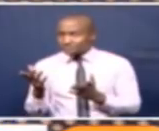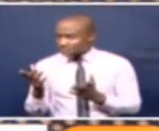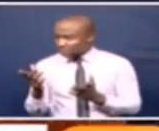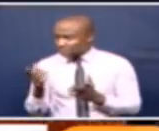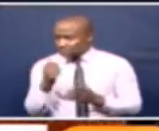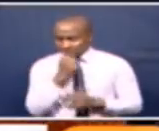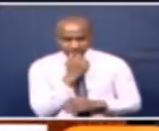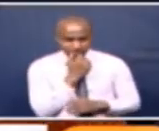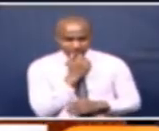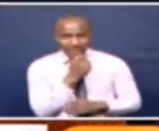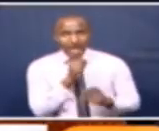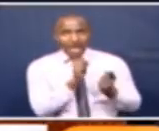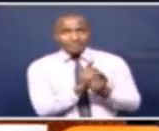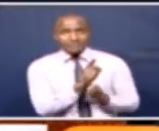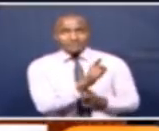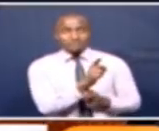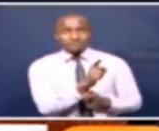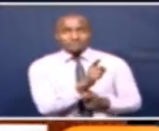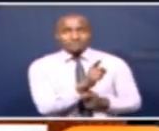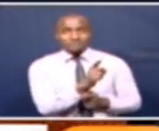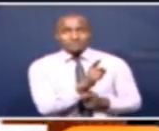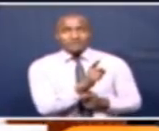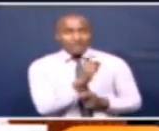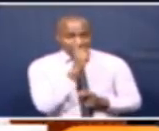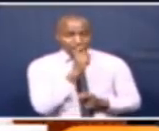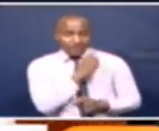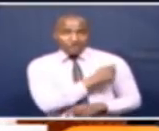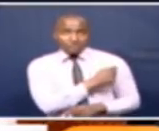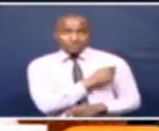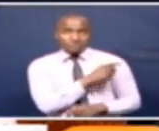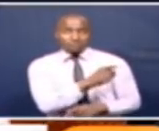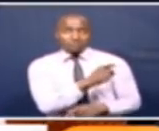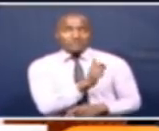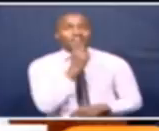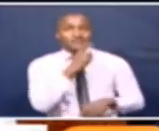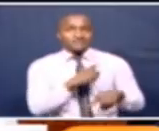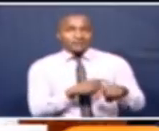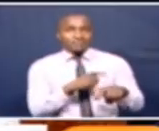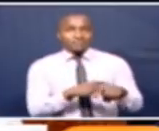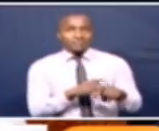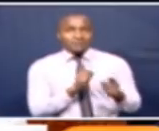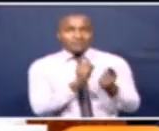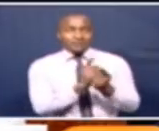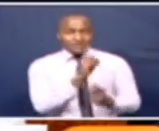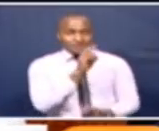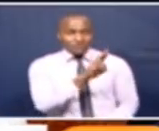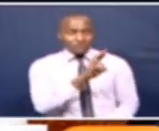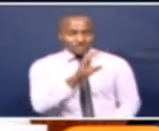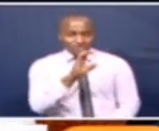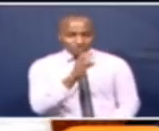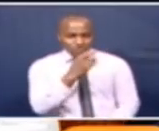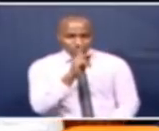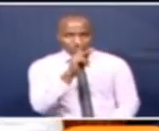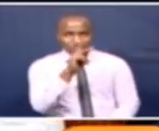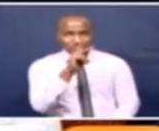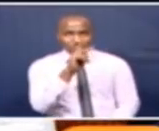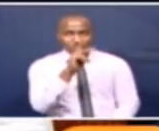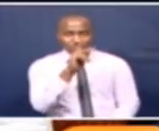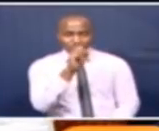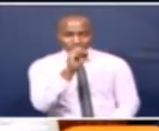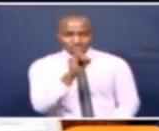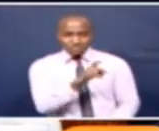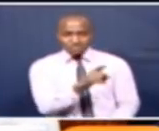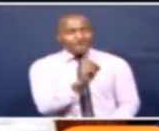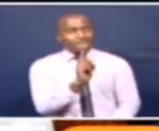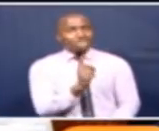Grace? I met Grace at Aga Khan Hospital. Mm-hmm. That was the first time I also met Dr. Choksi. Mm-hmm. Yeah. It was